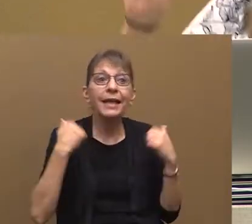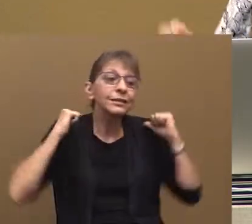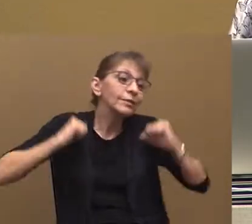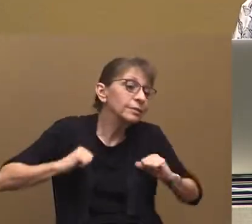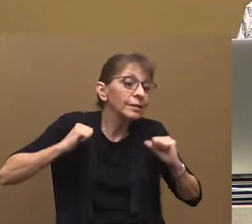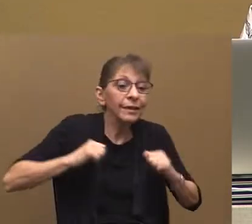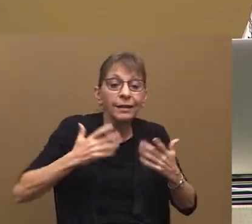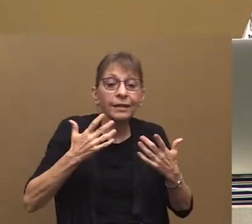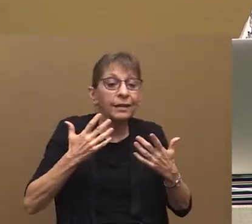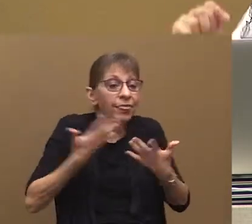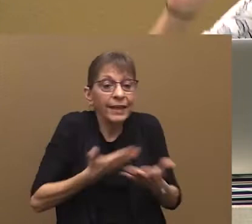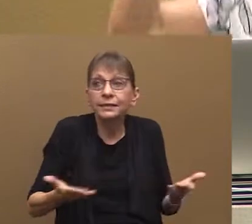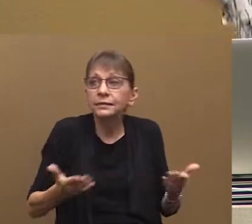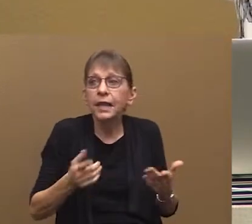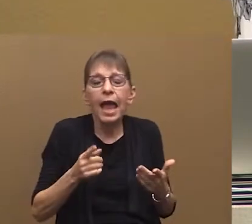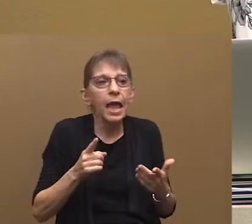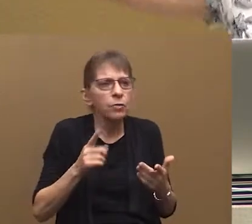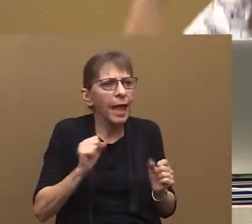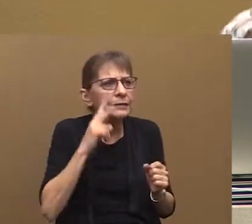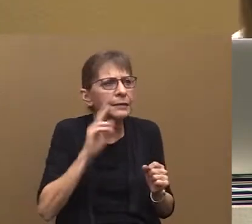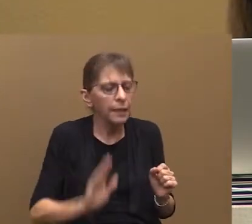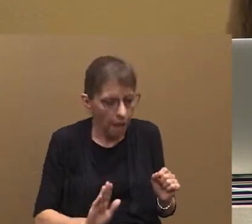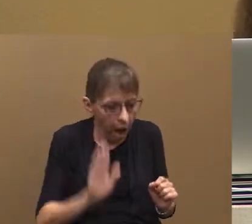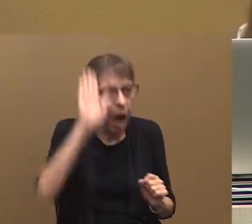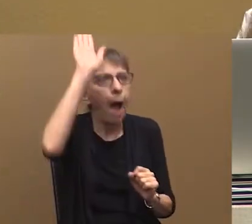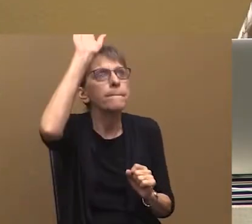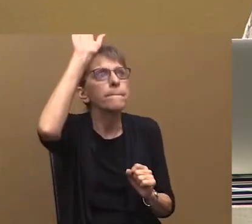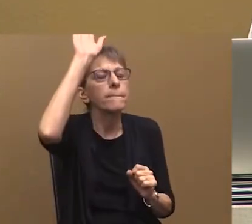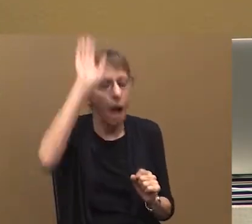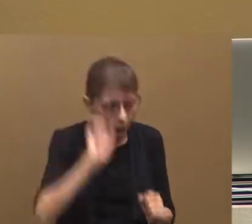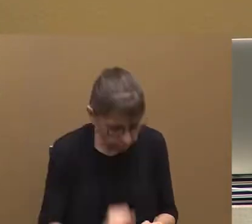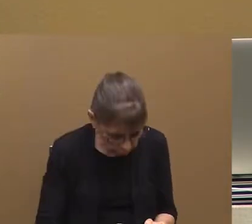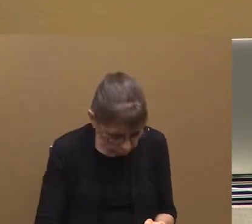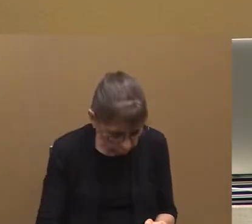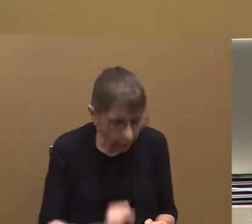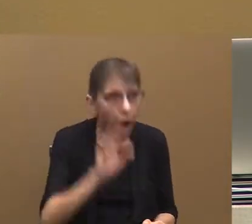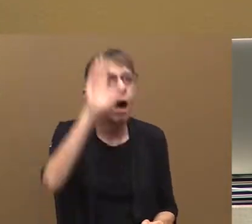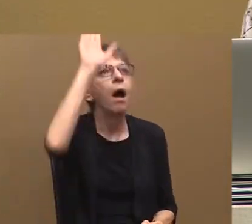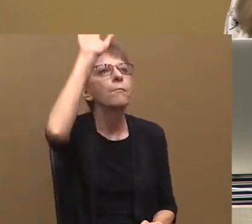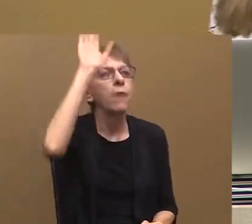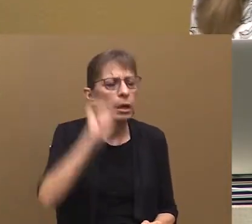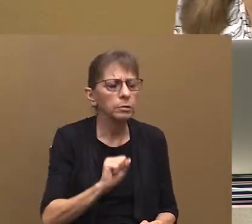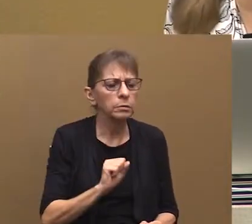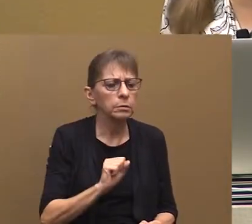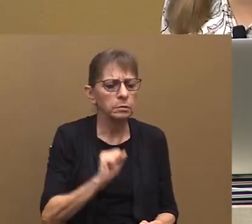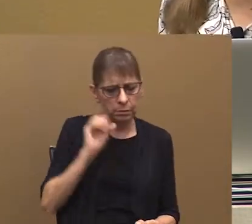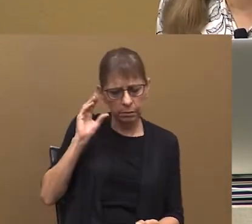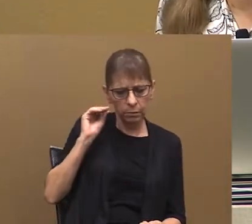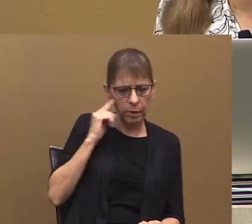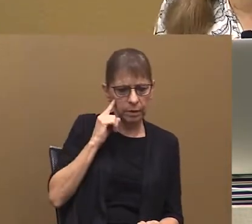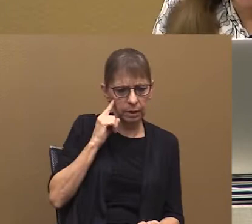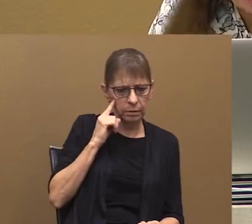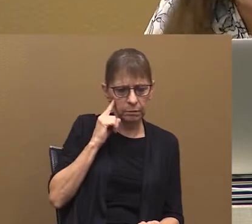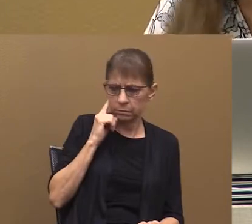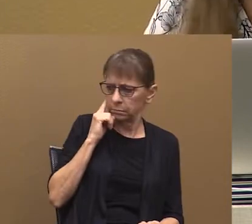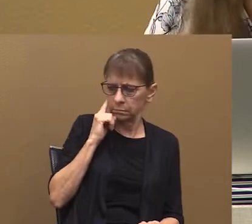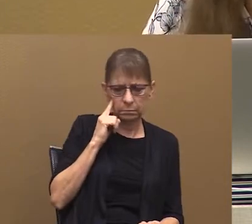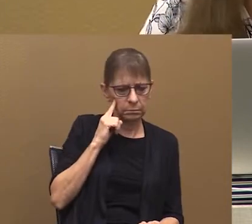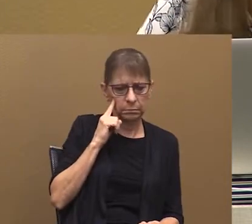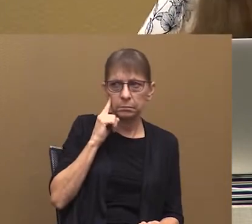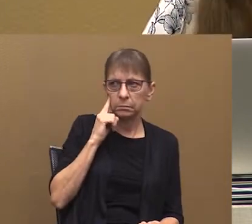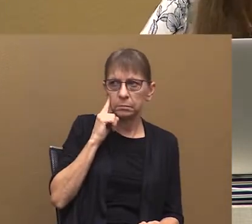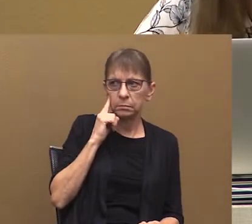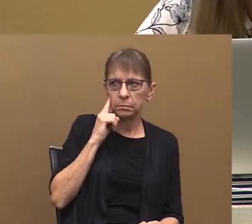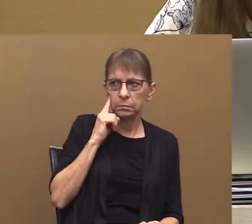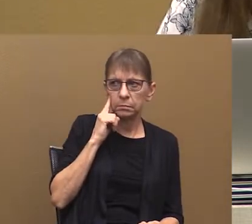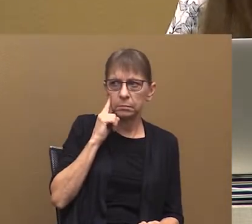coming out of the water like that and going back under. And so the boy thinks, must need some